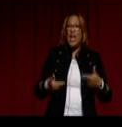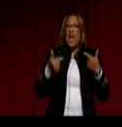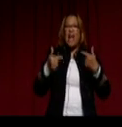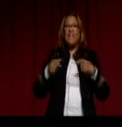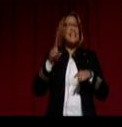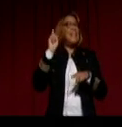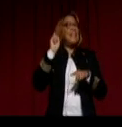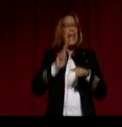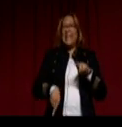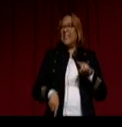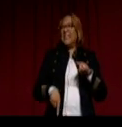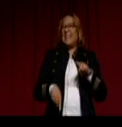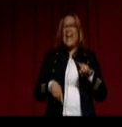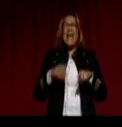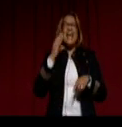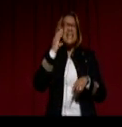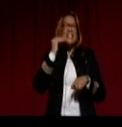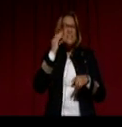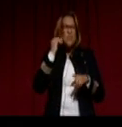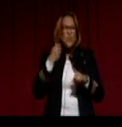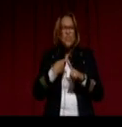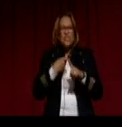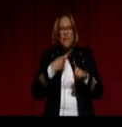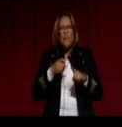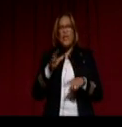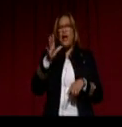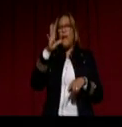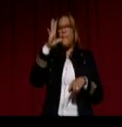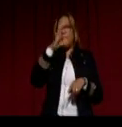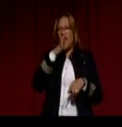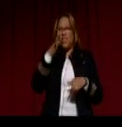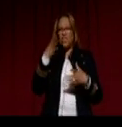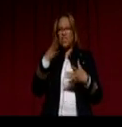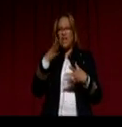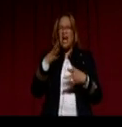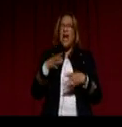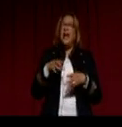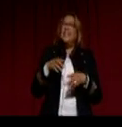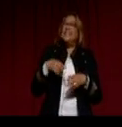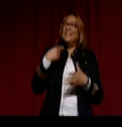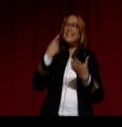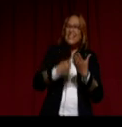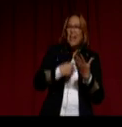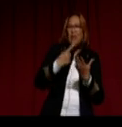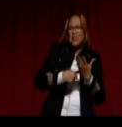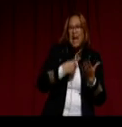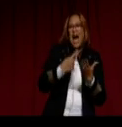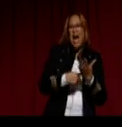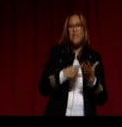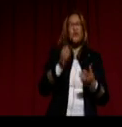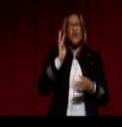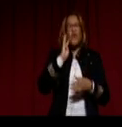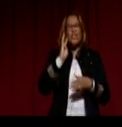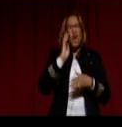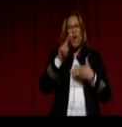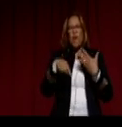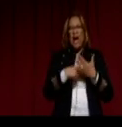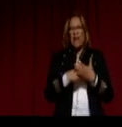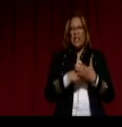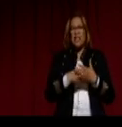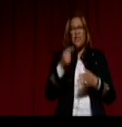from their minds. Periodically, they would talk about it. Now, when you think of everything that they went